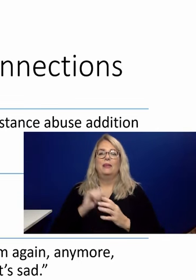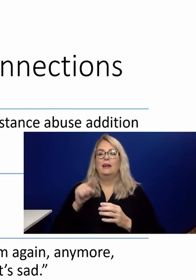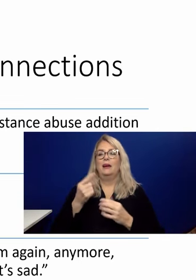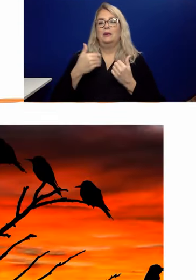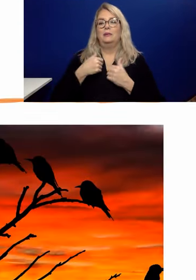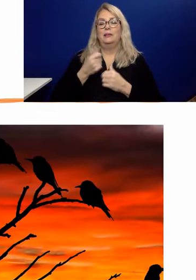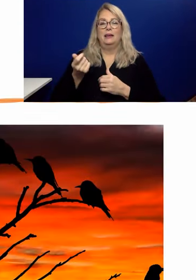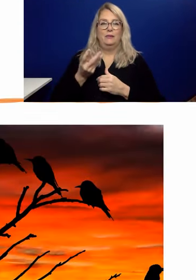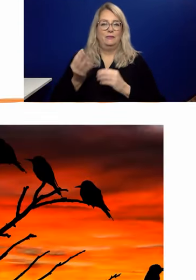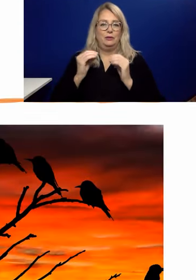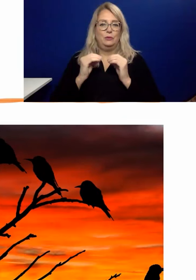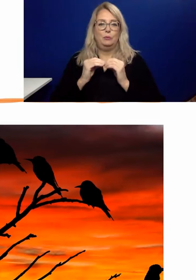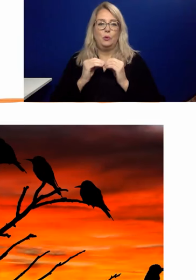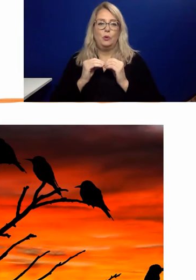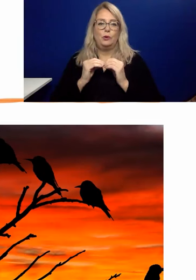few more.